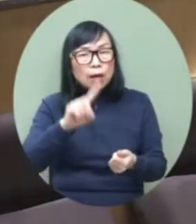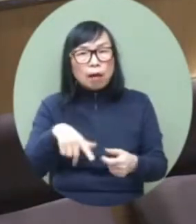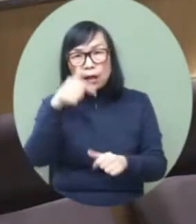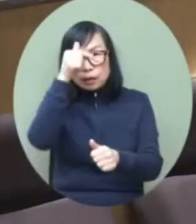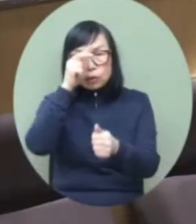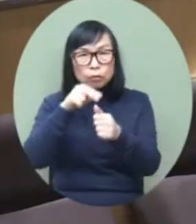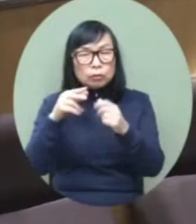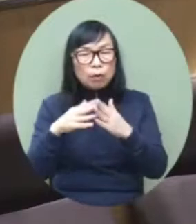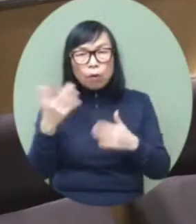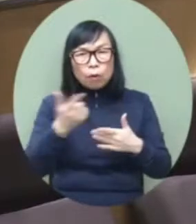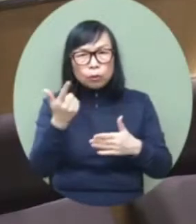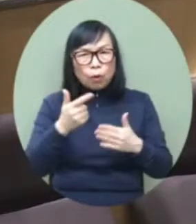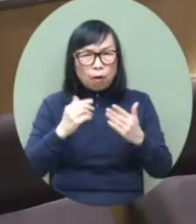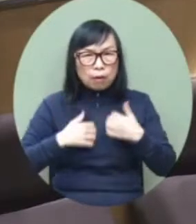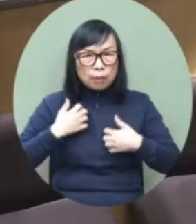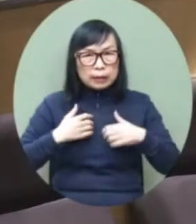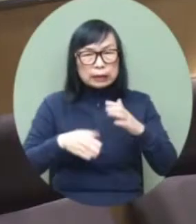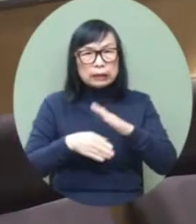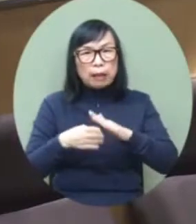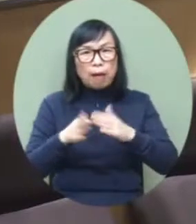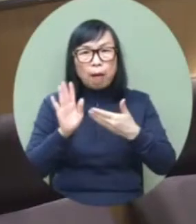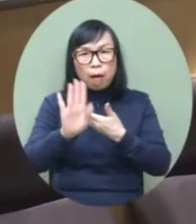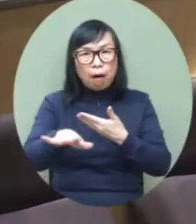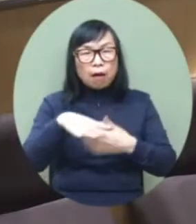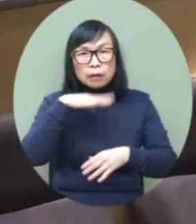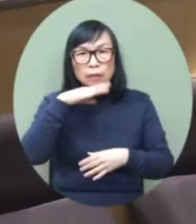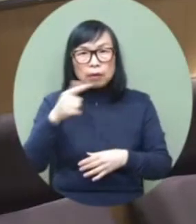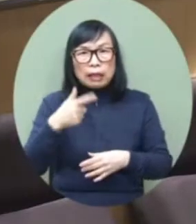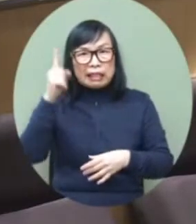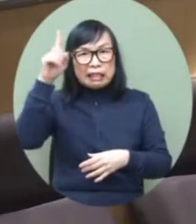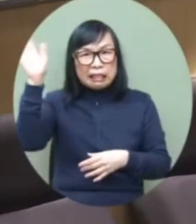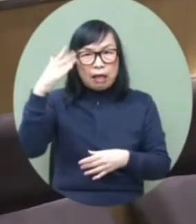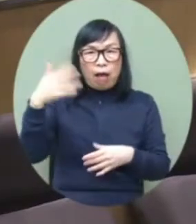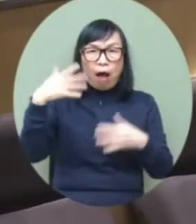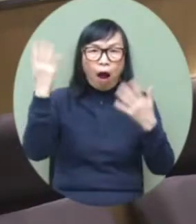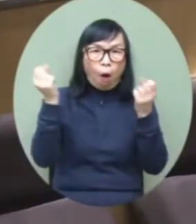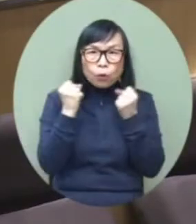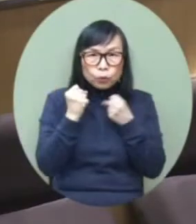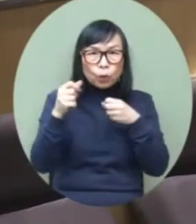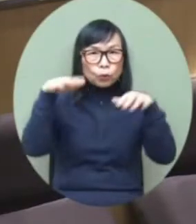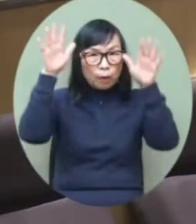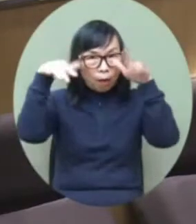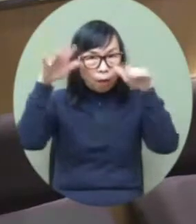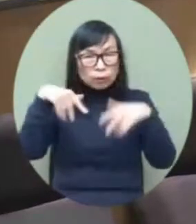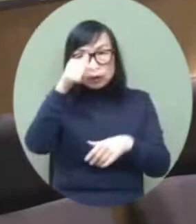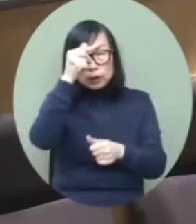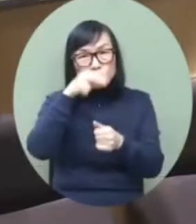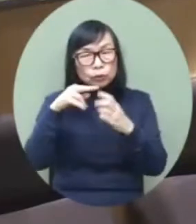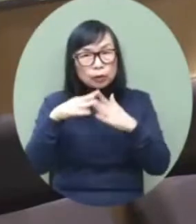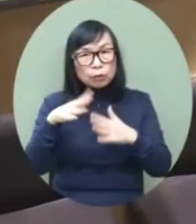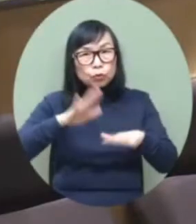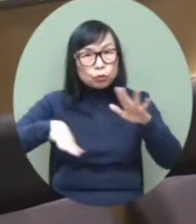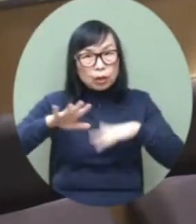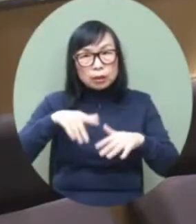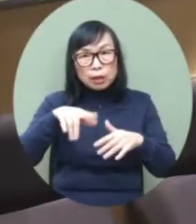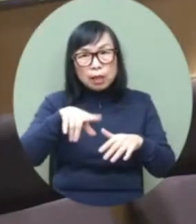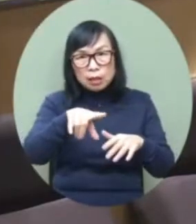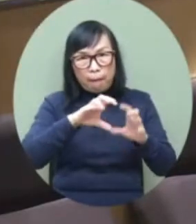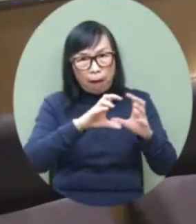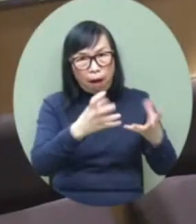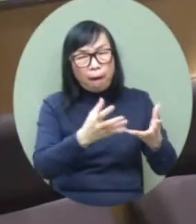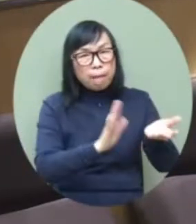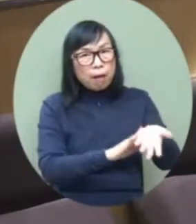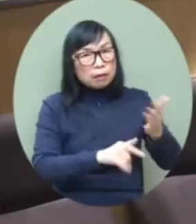assistance? Just now, HA said that we have a lot of people waiting outdoors. It's cold and rainy. So how